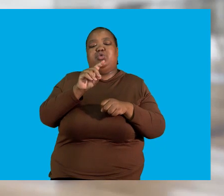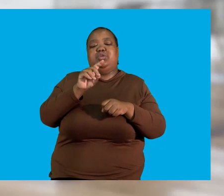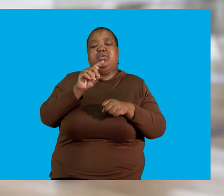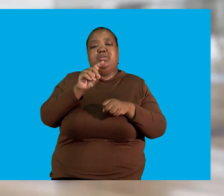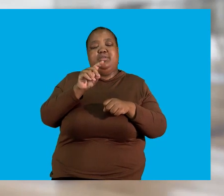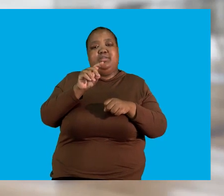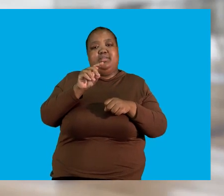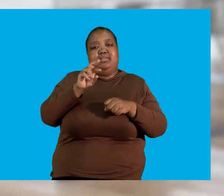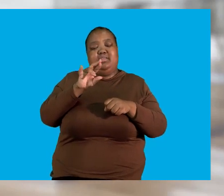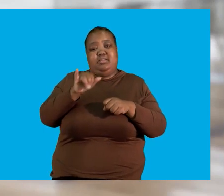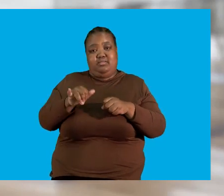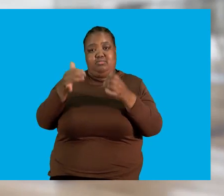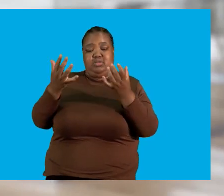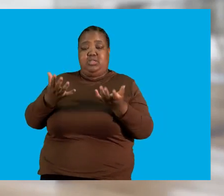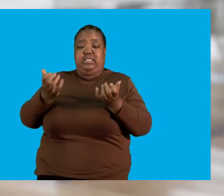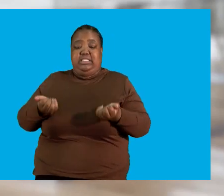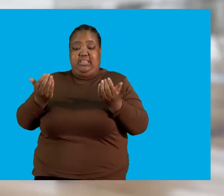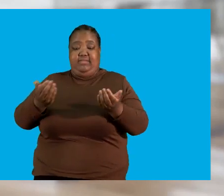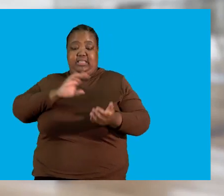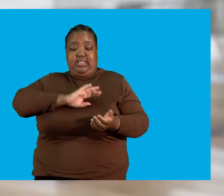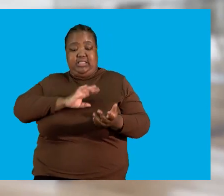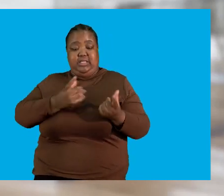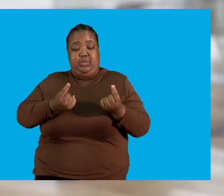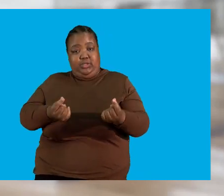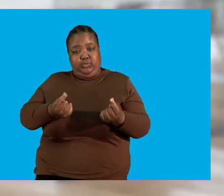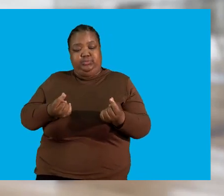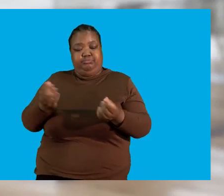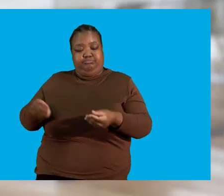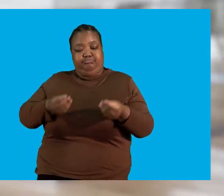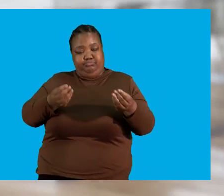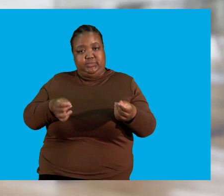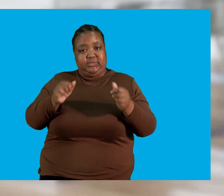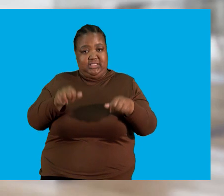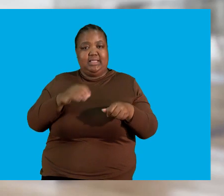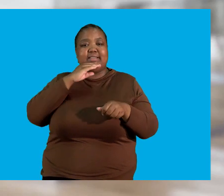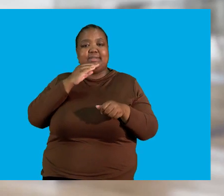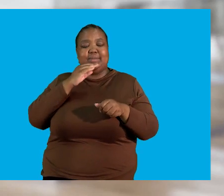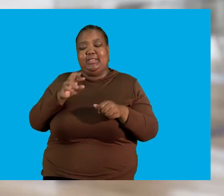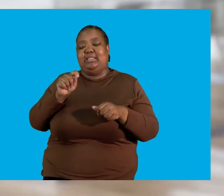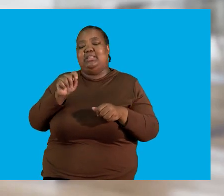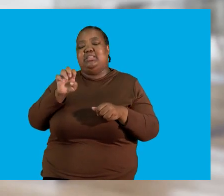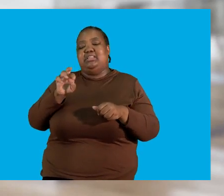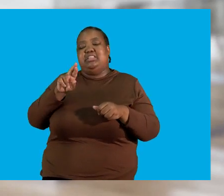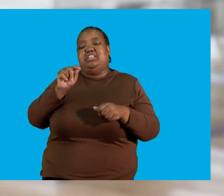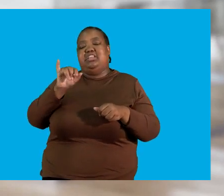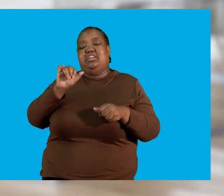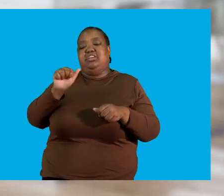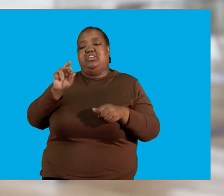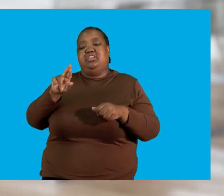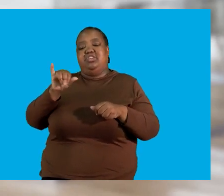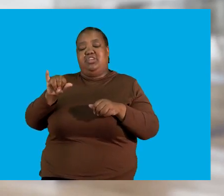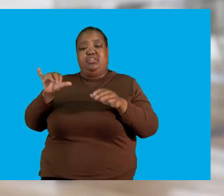to customers, now we are talking about the tertiary sector. Then you might also struggle